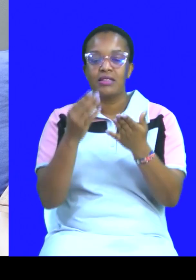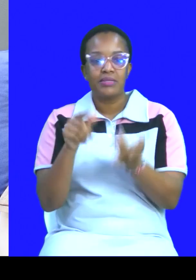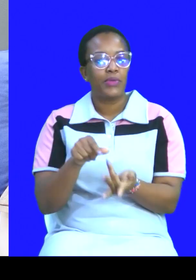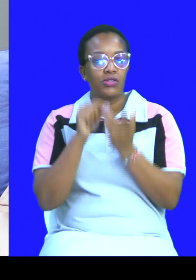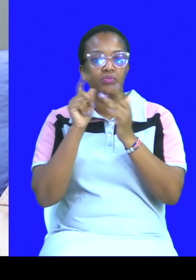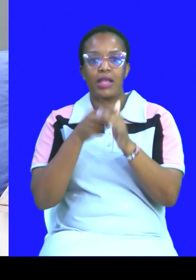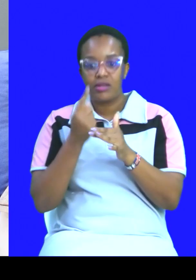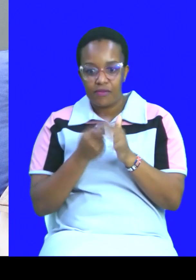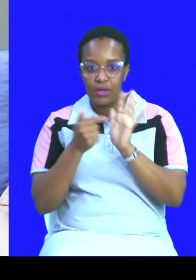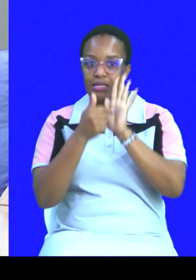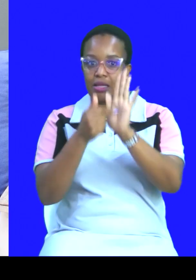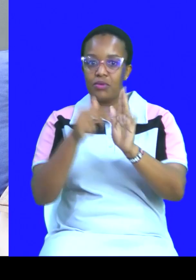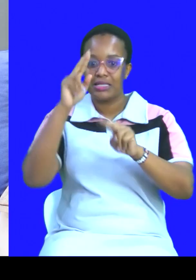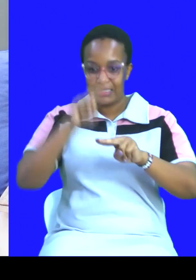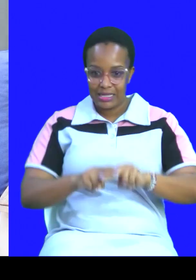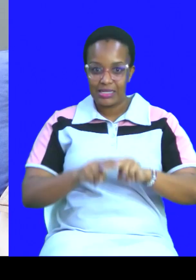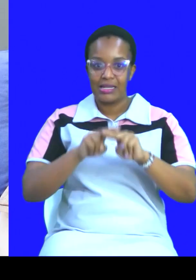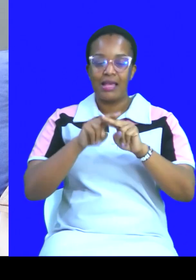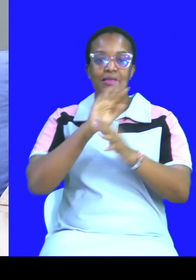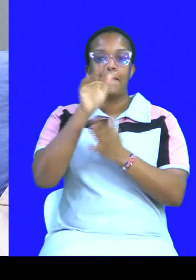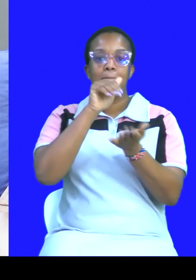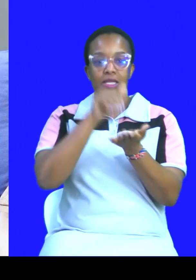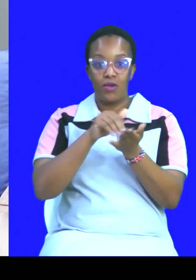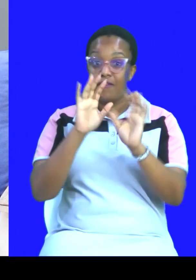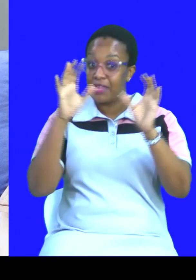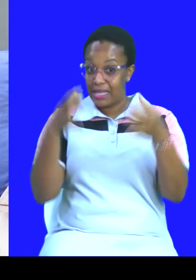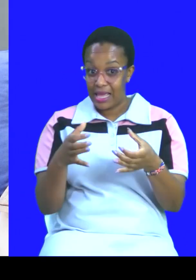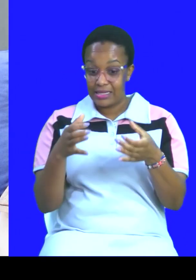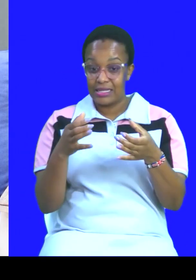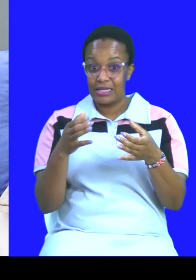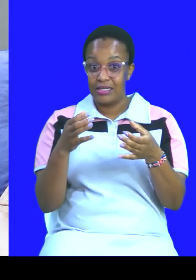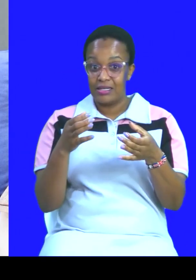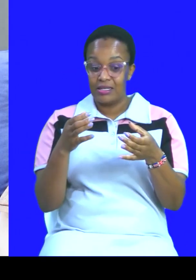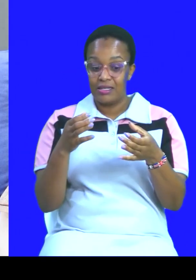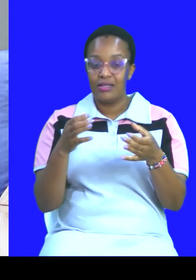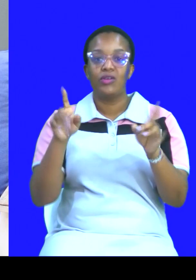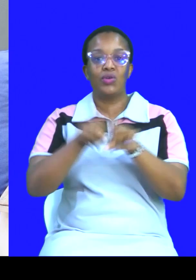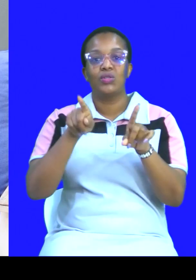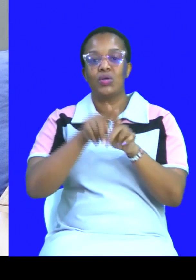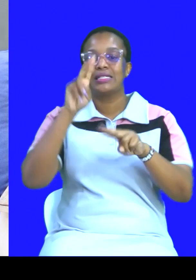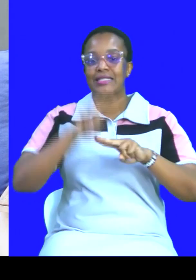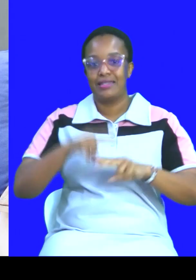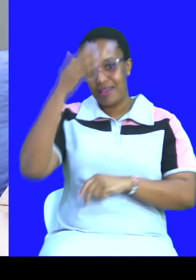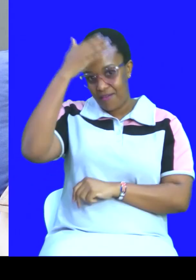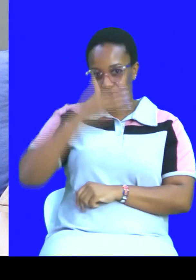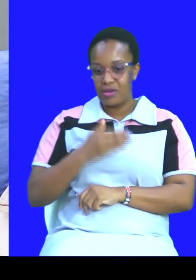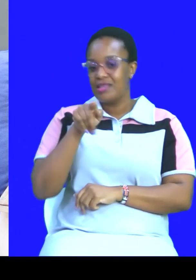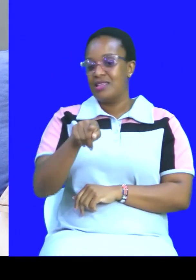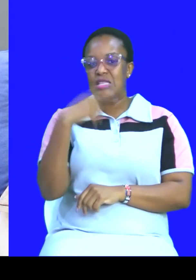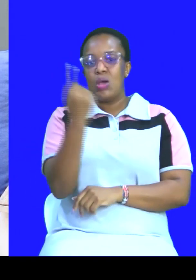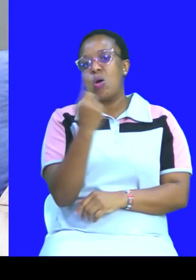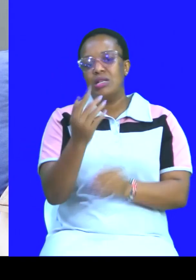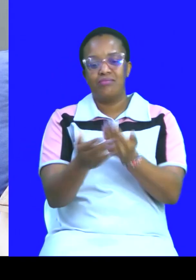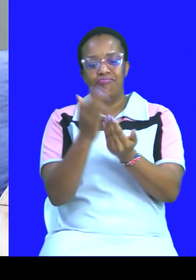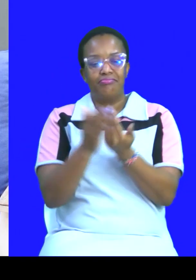like sitting in the middle of the class, and then at the on the in front. So that's the only,